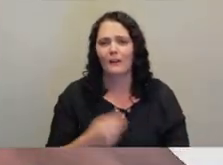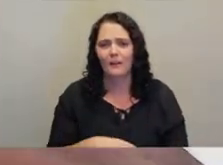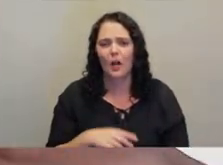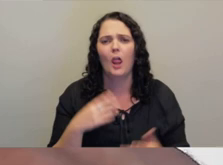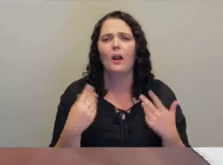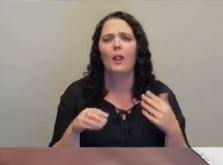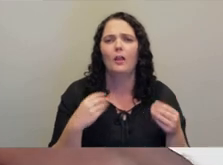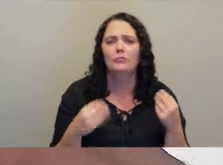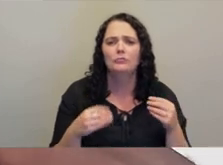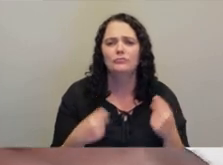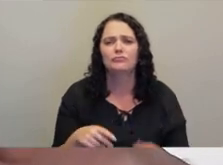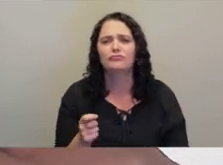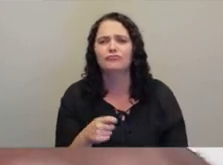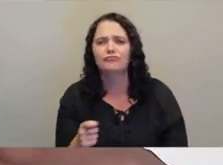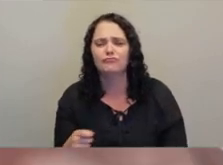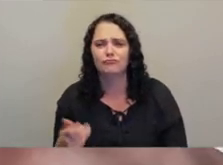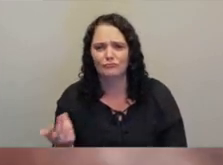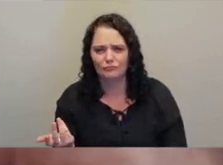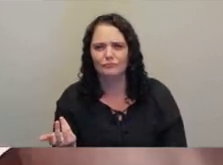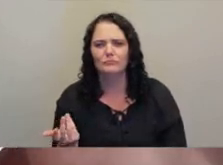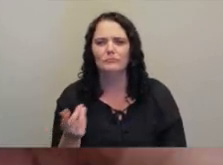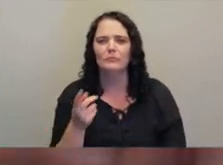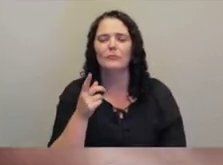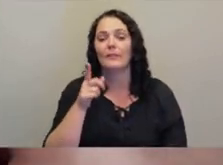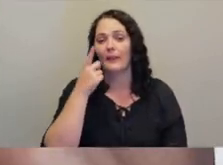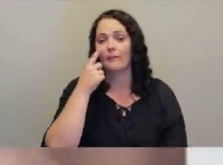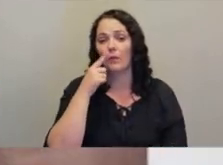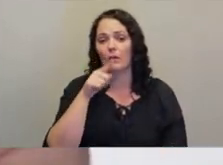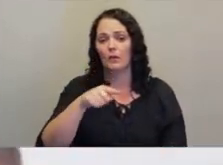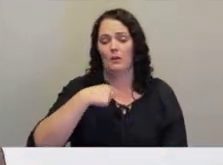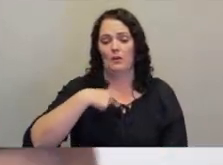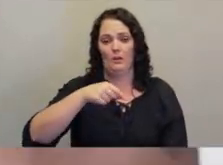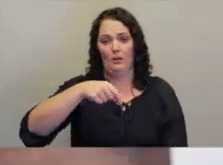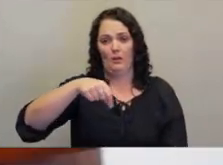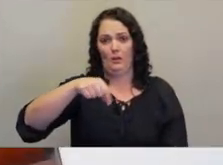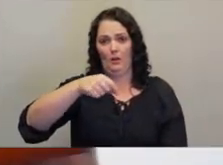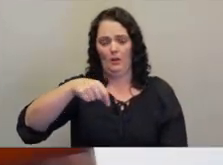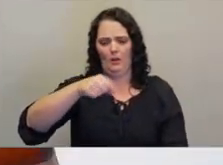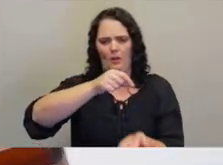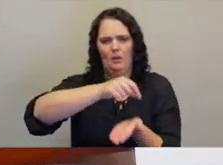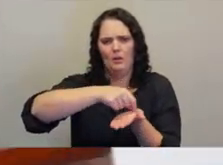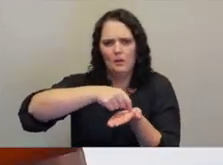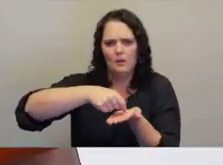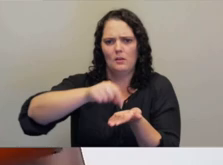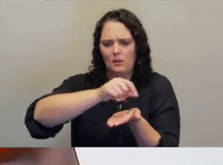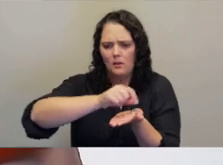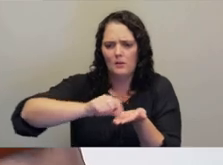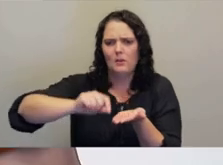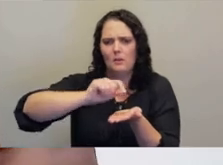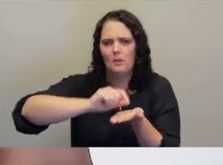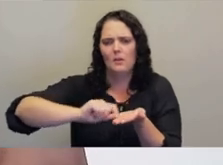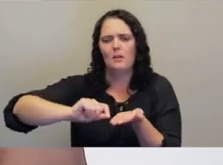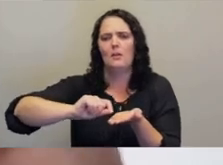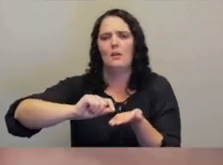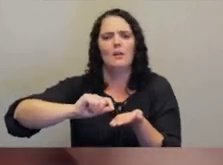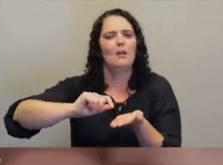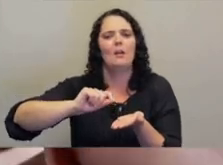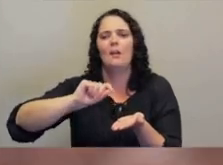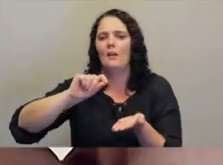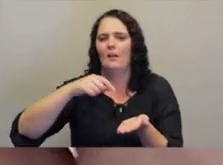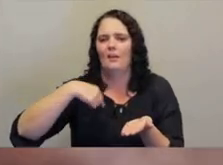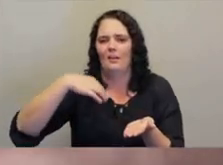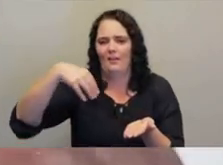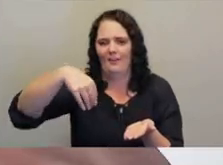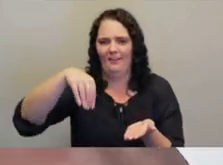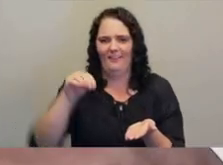the way I'm holding the charcoal pencil. Rather than holding it and dragging my palm across and working only with my